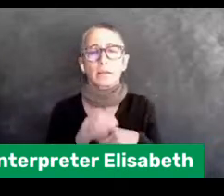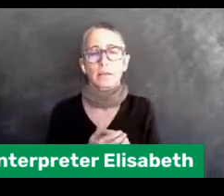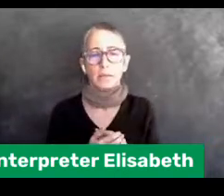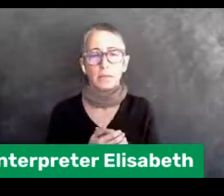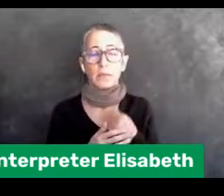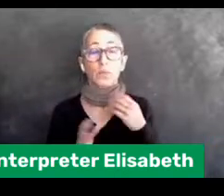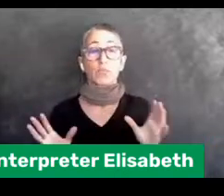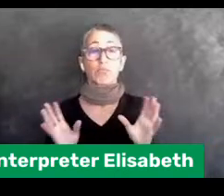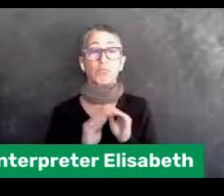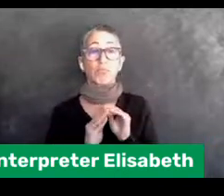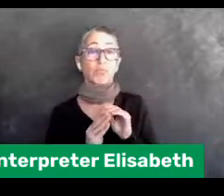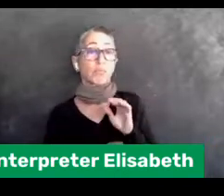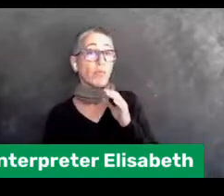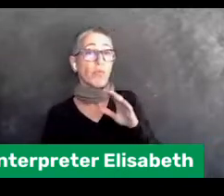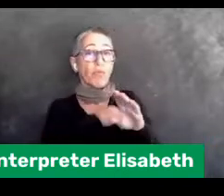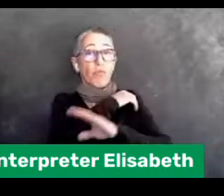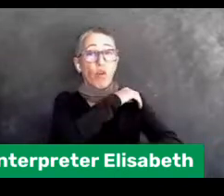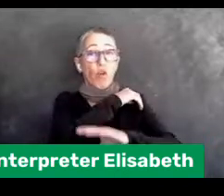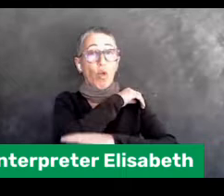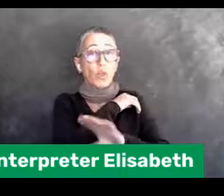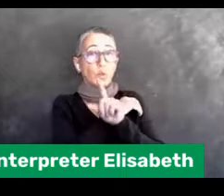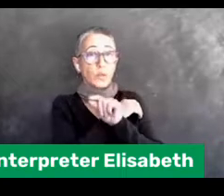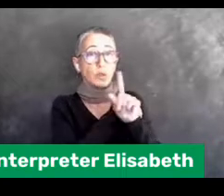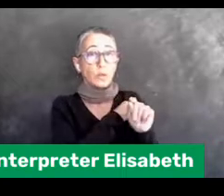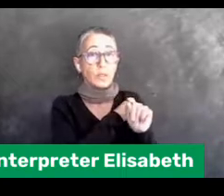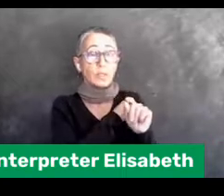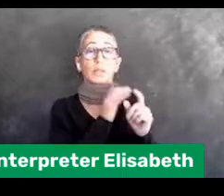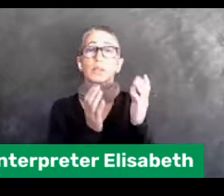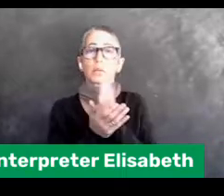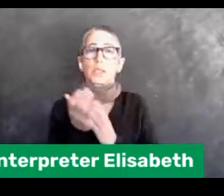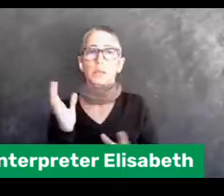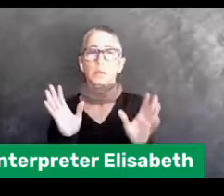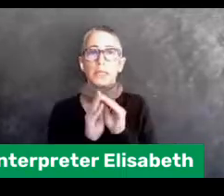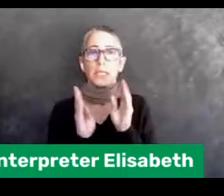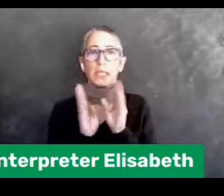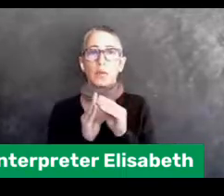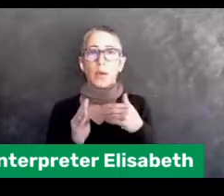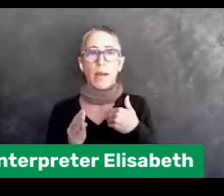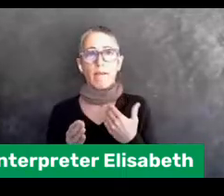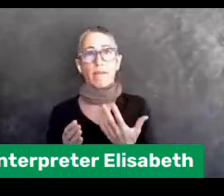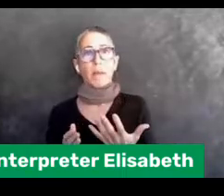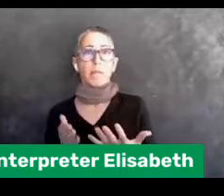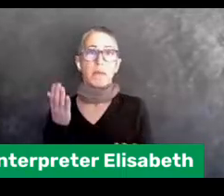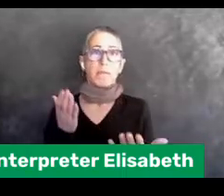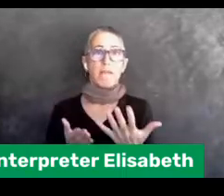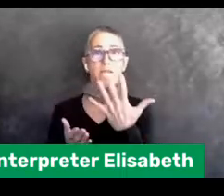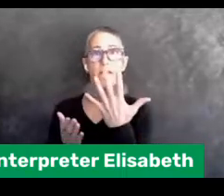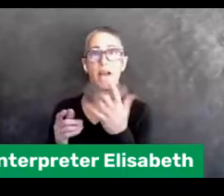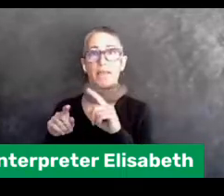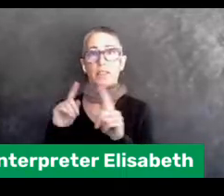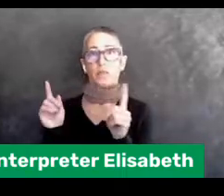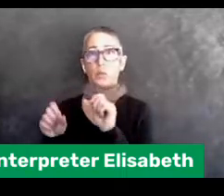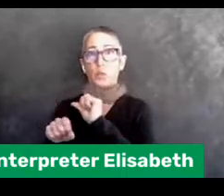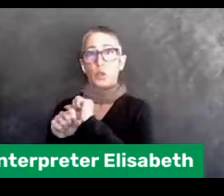2020, sometimes in a large group and sometimes as 5 different working groups to implement our strategic plan.